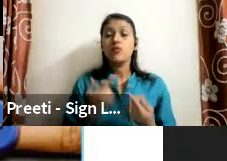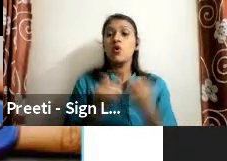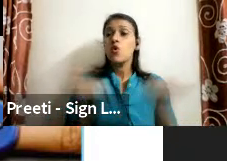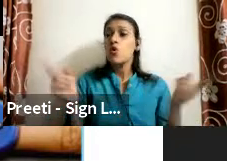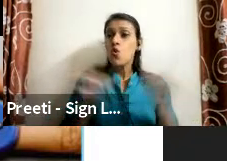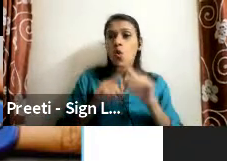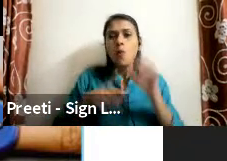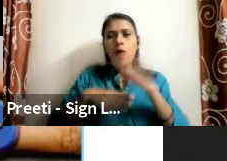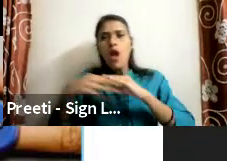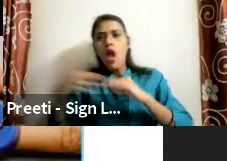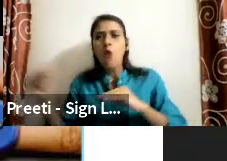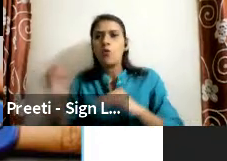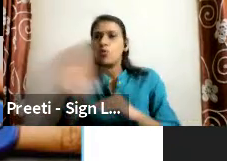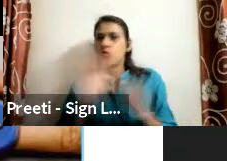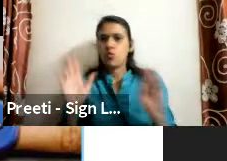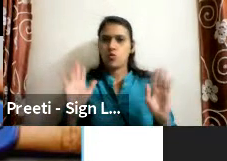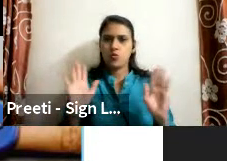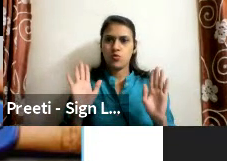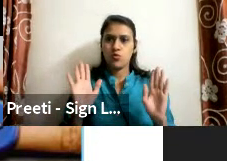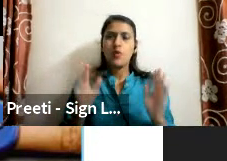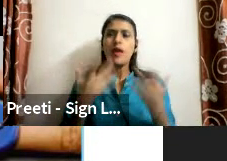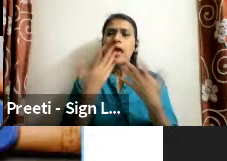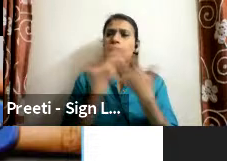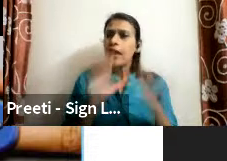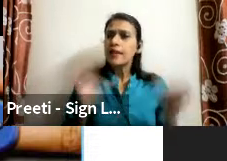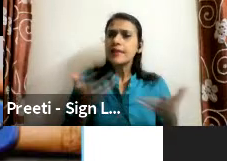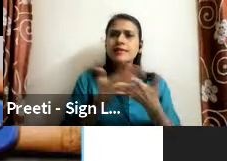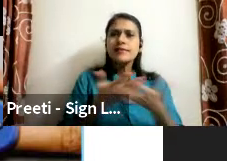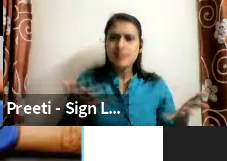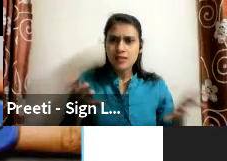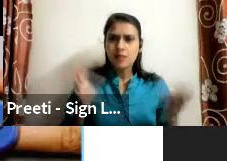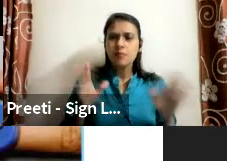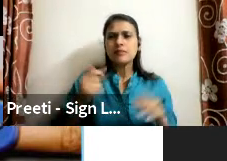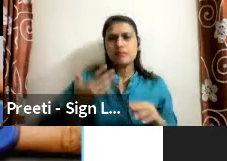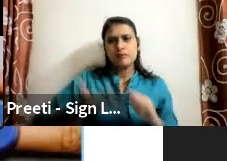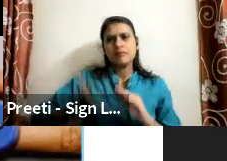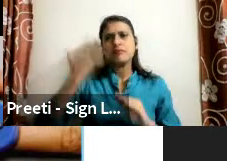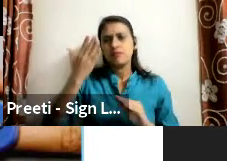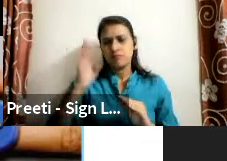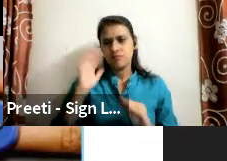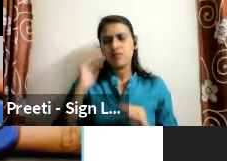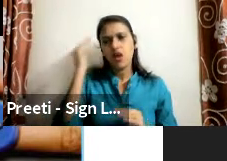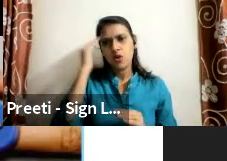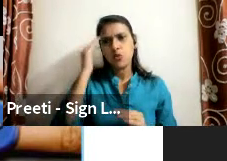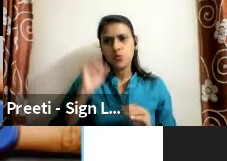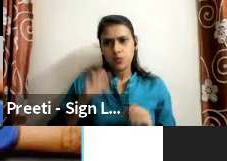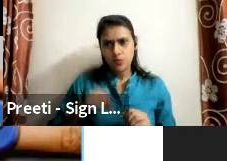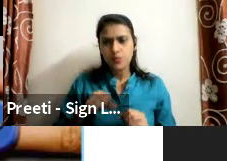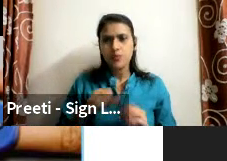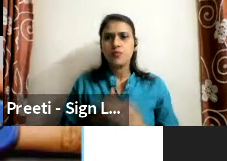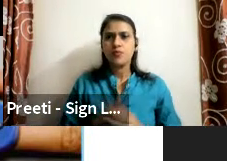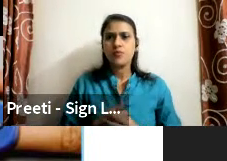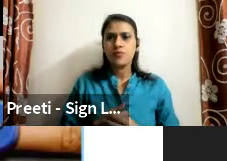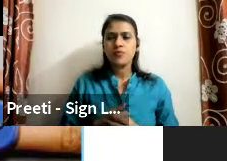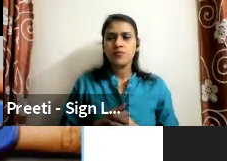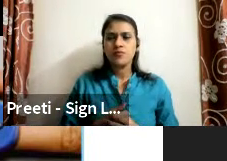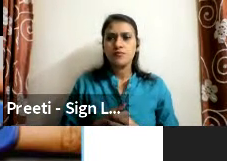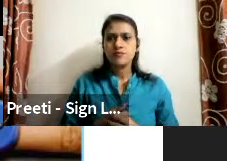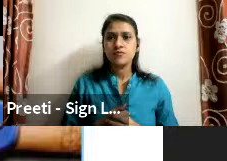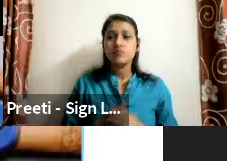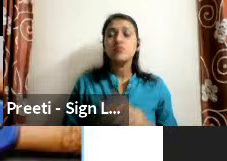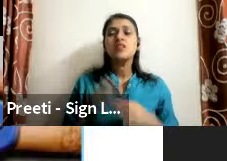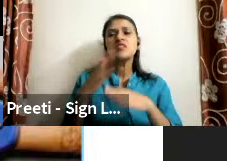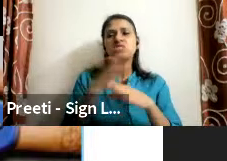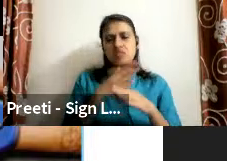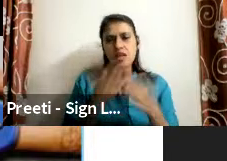room. But pulse oximeters and all, they're slightly costly for many households. So you may have a situation where you're sharing it